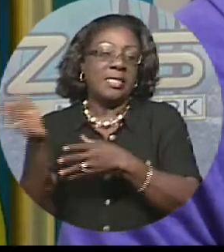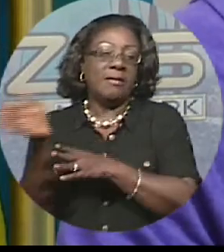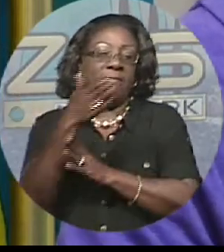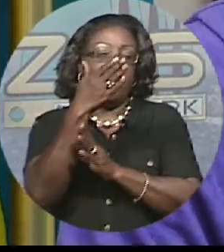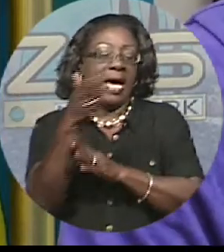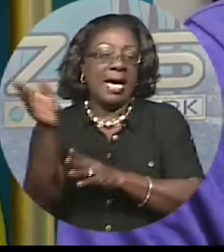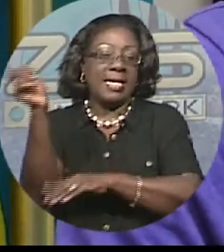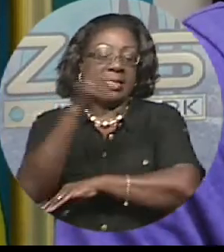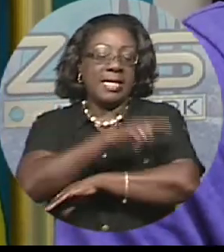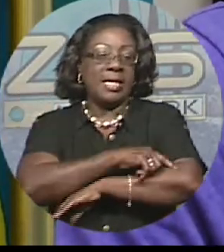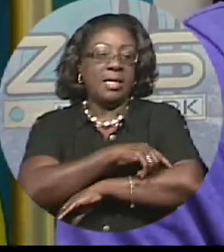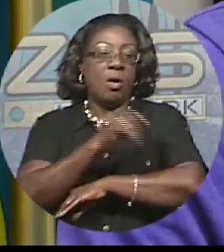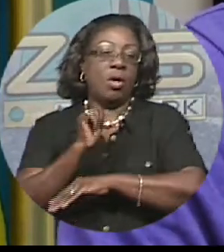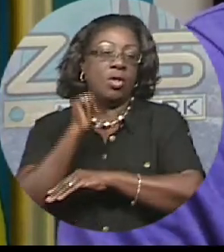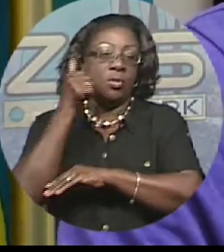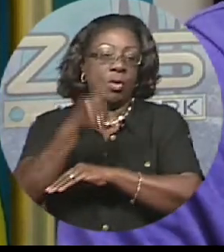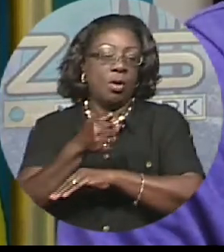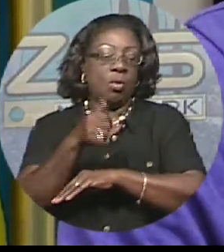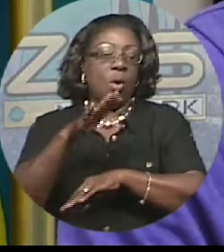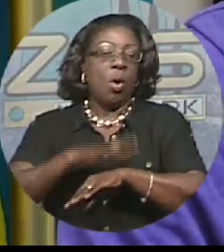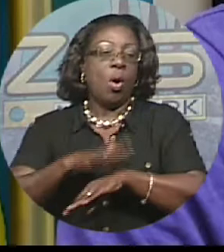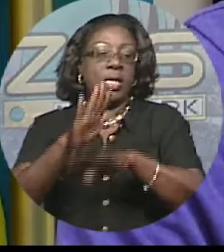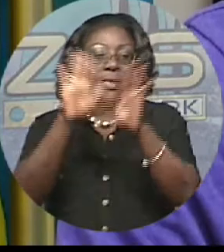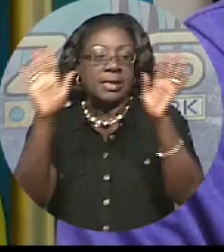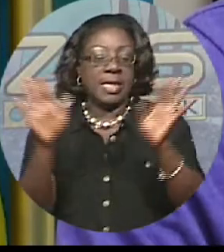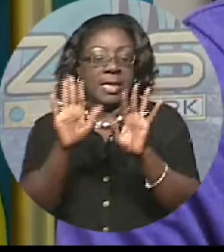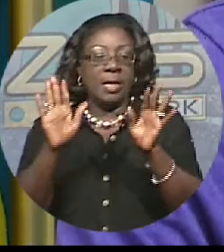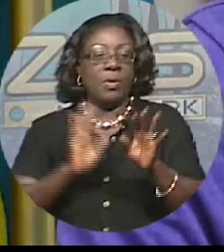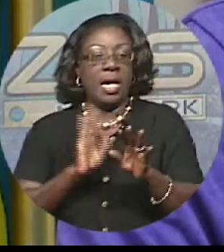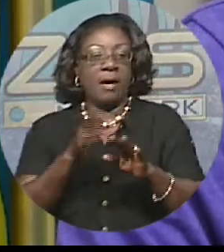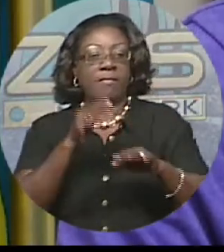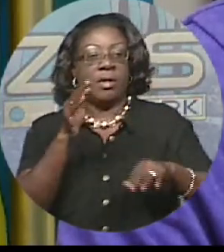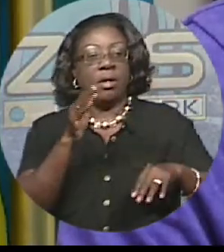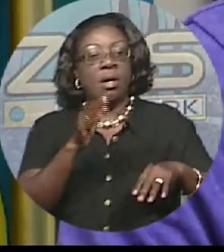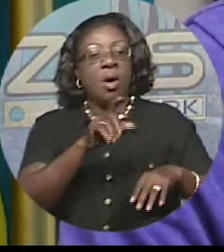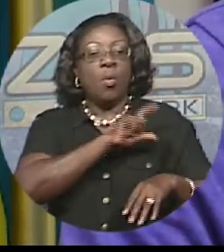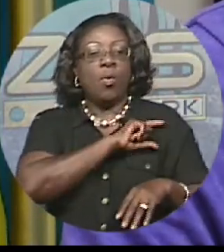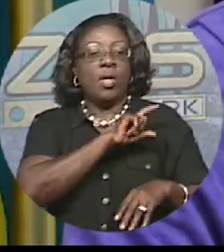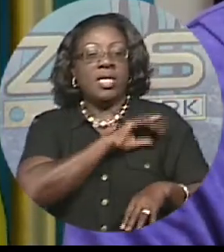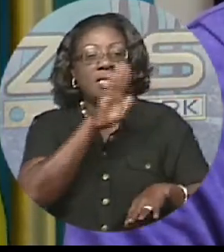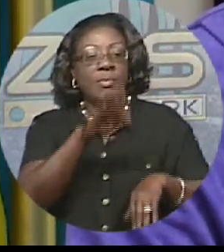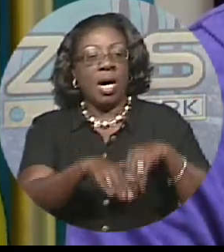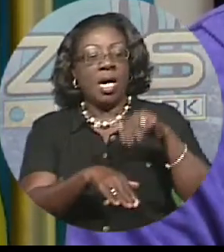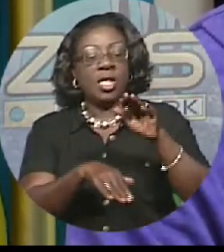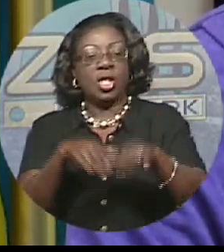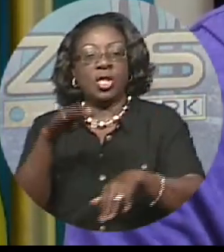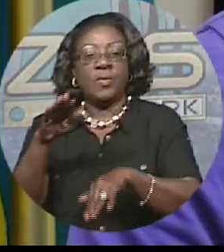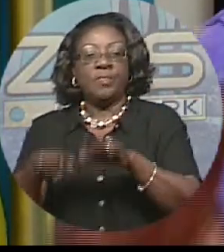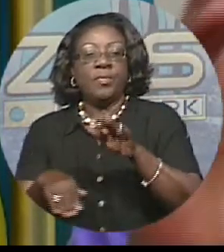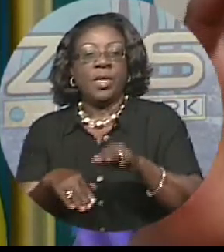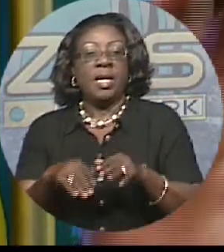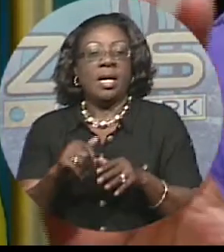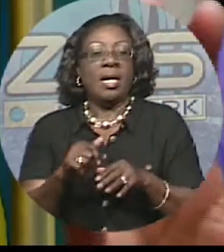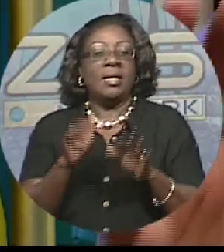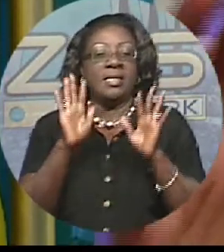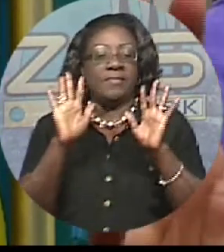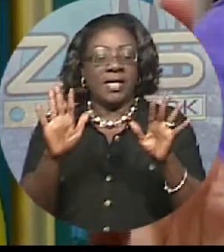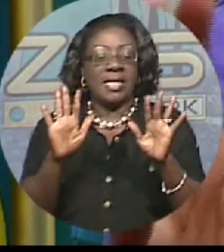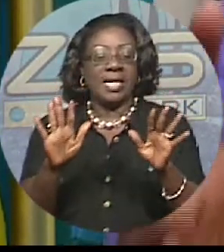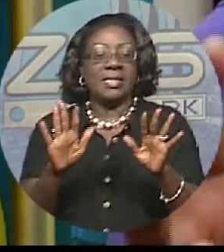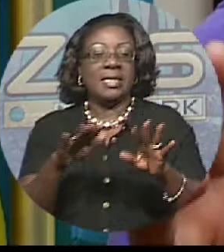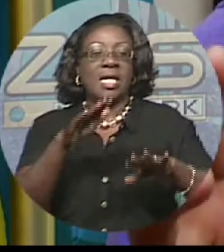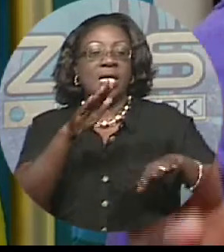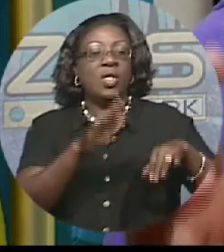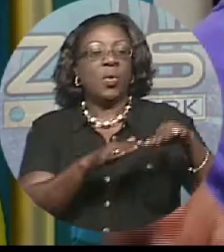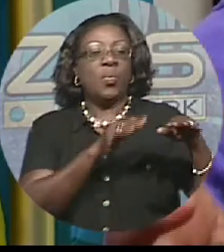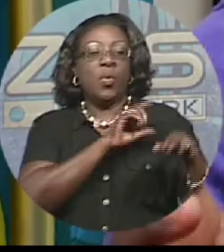into the evening. On Sunday we have the Beat Retreat. I saw that rehearsal yesterday. Fantastic. The police,